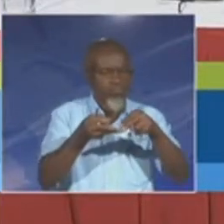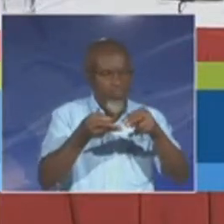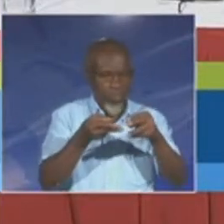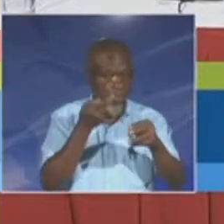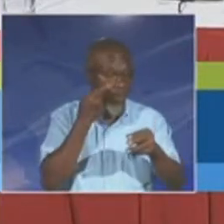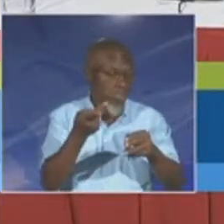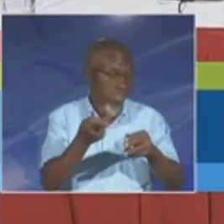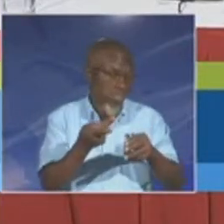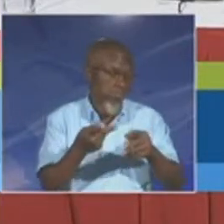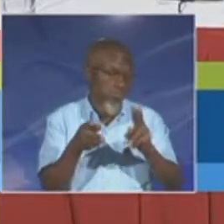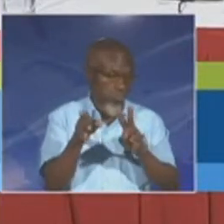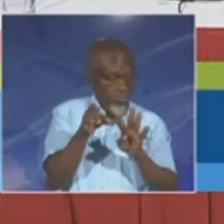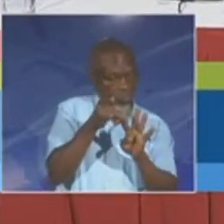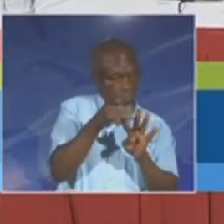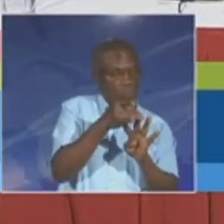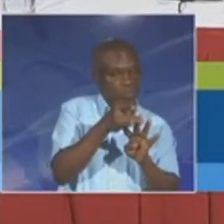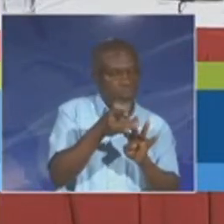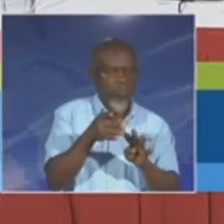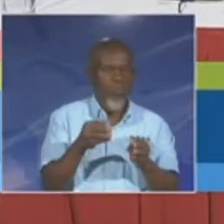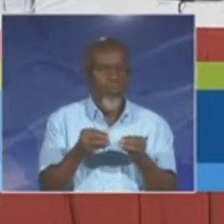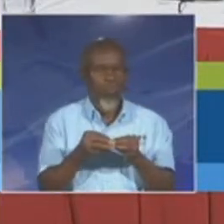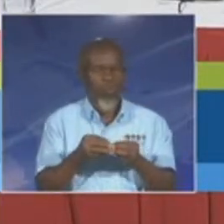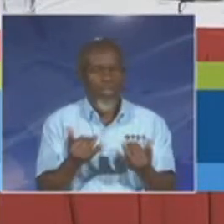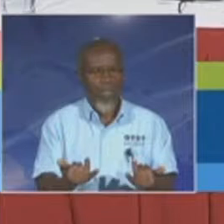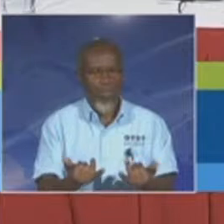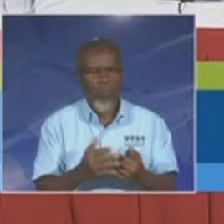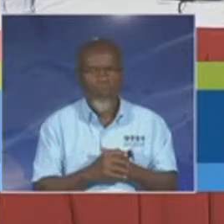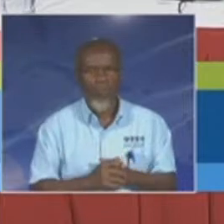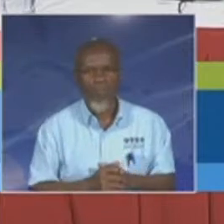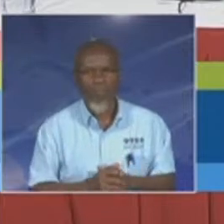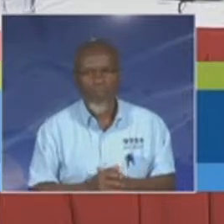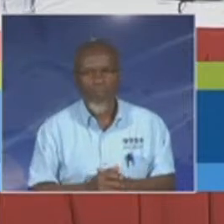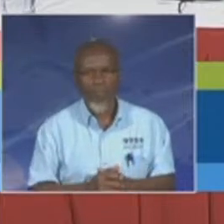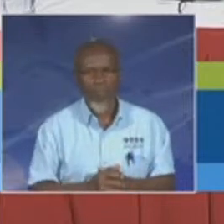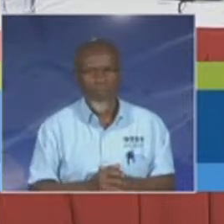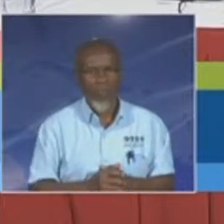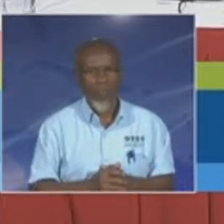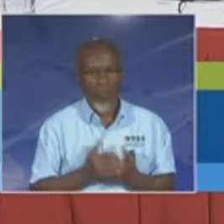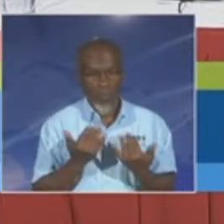go to Guardian Media Limited. Good morning.